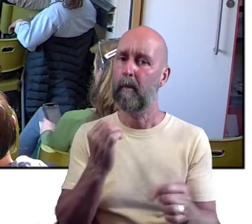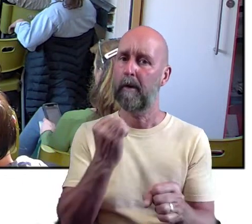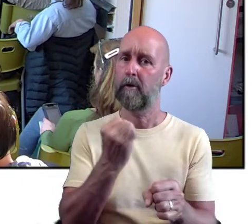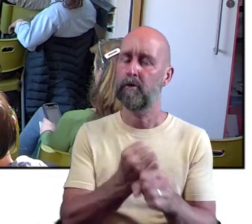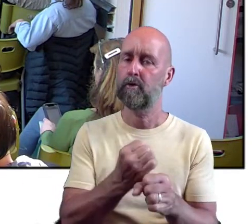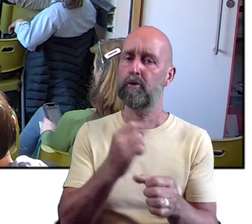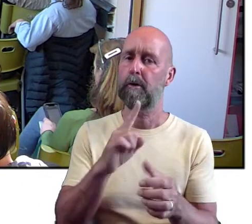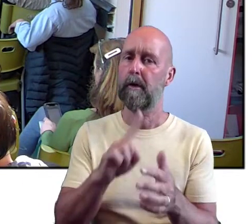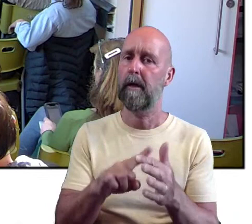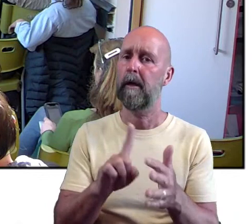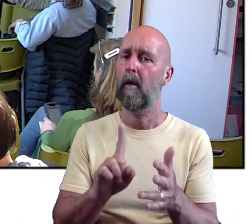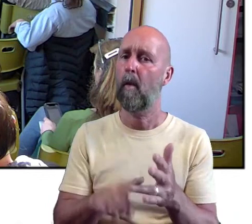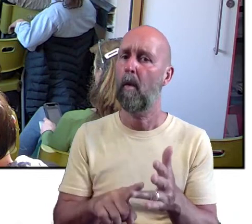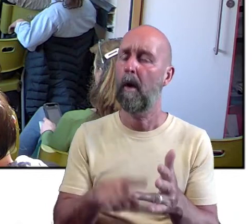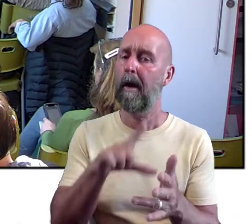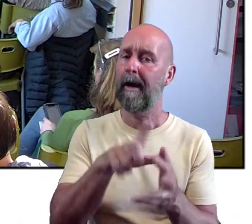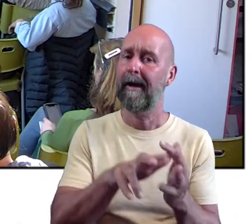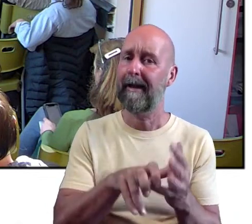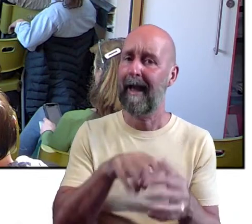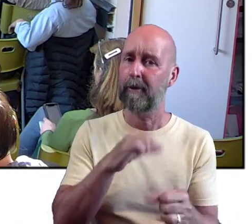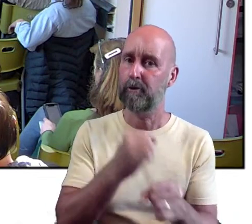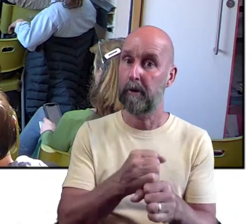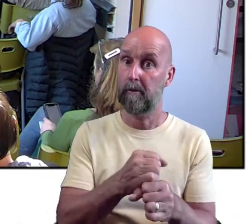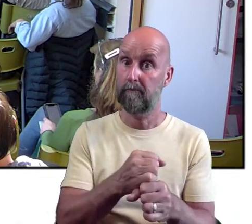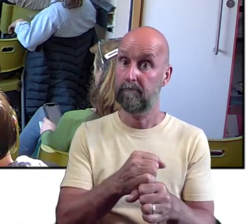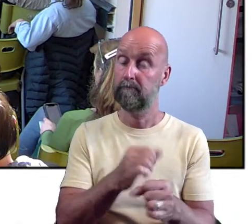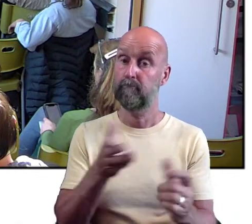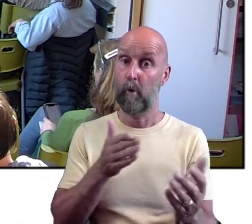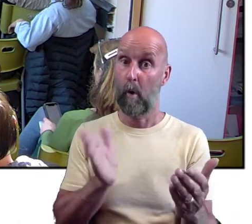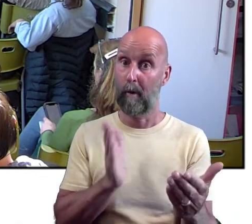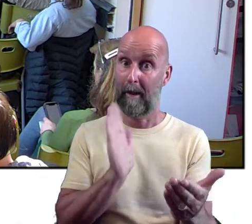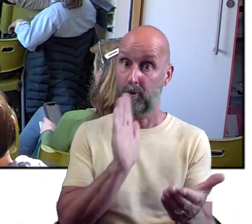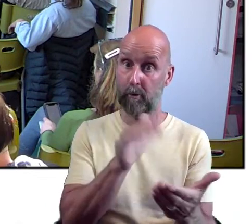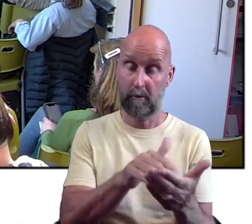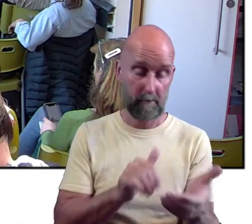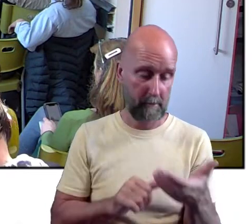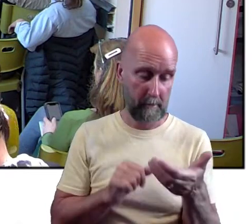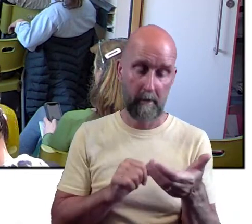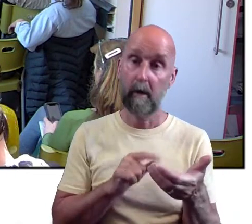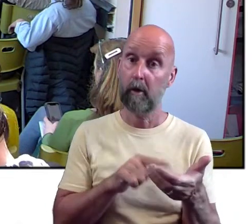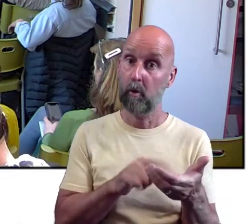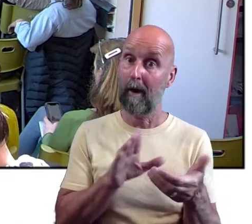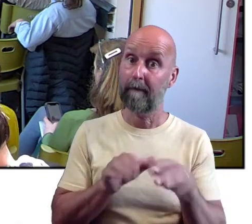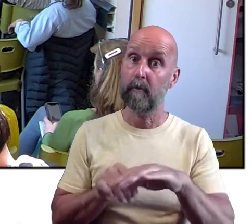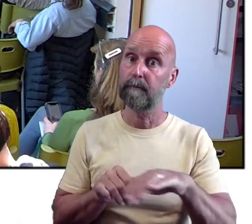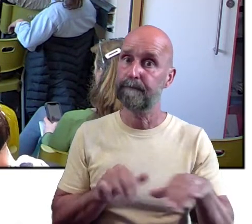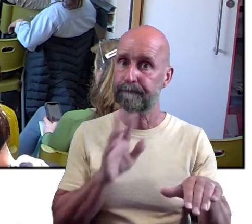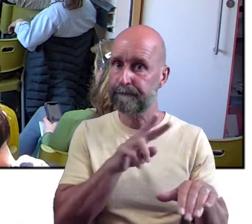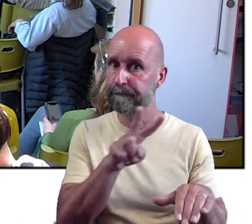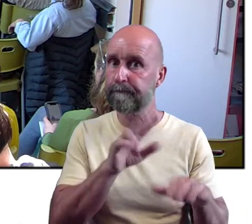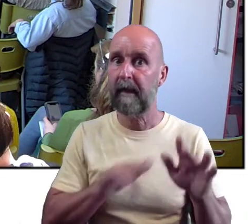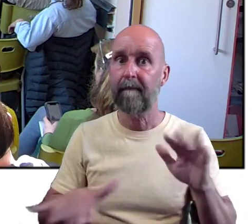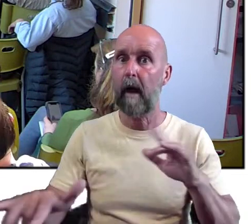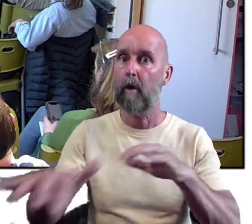like geocaching gets you to that point, like where the location is, and then you have to look up from your screen and engage with the material environment around you. Whereas there's nothing about the actual